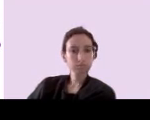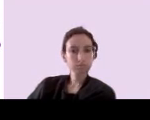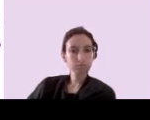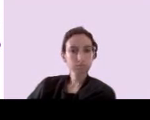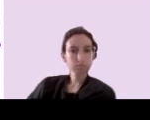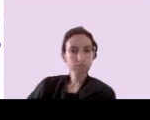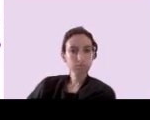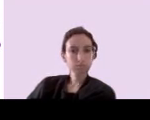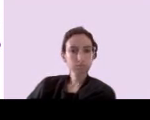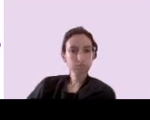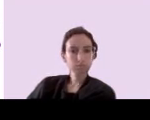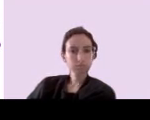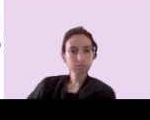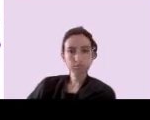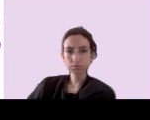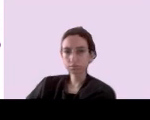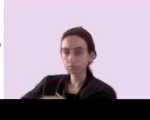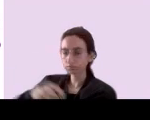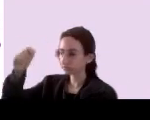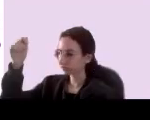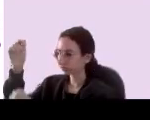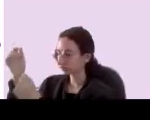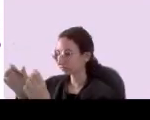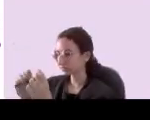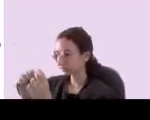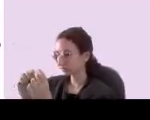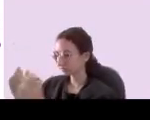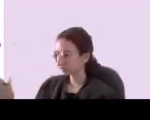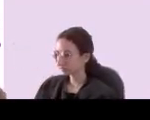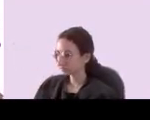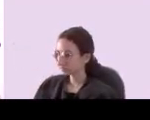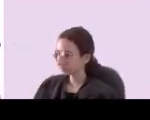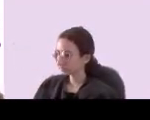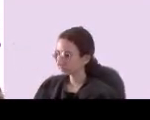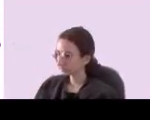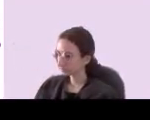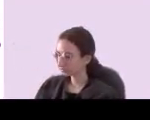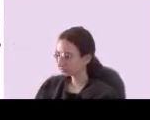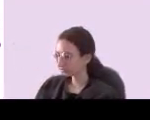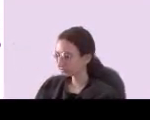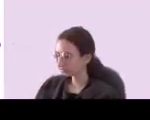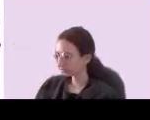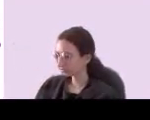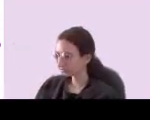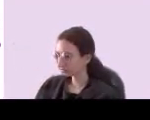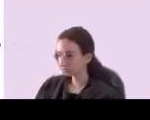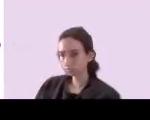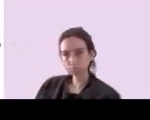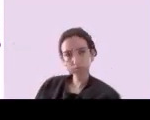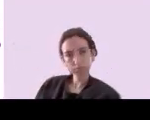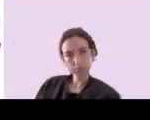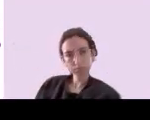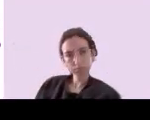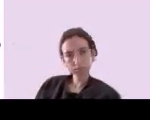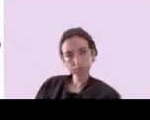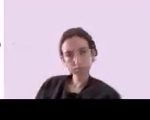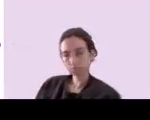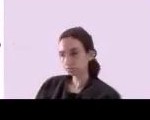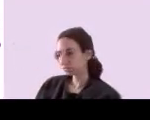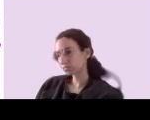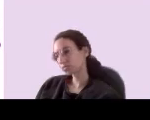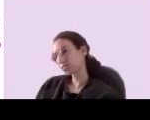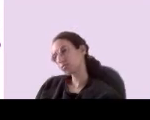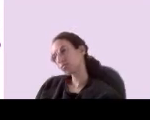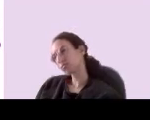And so the question is, can we measure the wave property of a photoelectron a little bit more generally? Can we measure